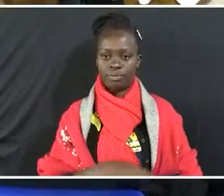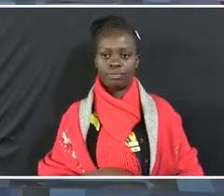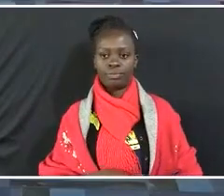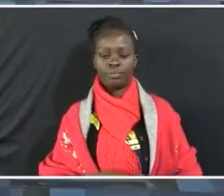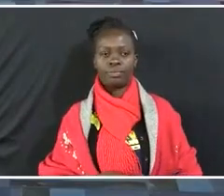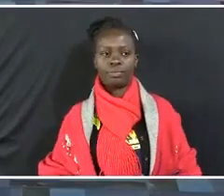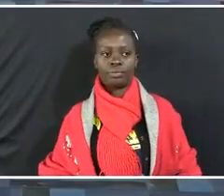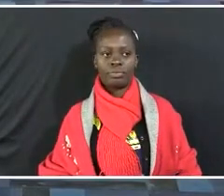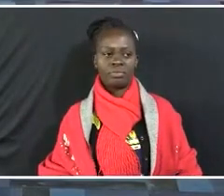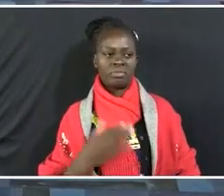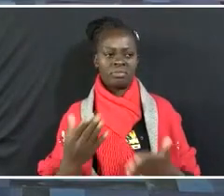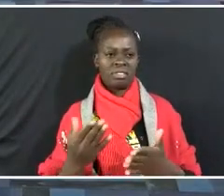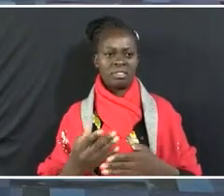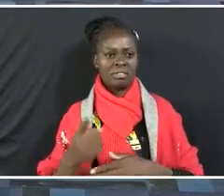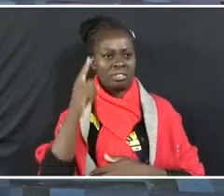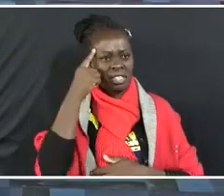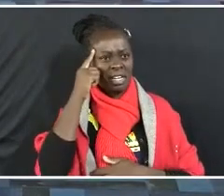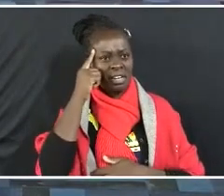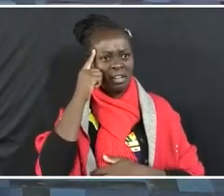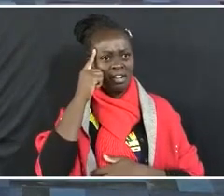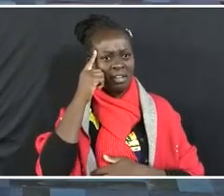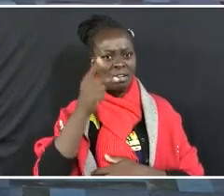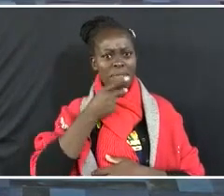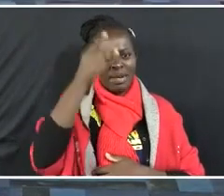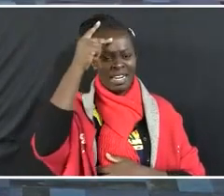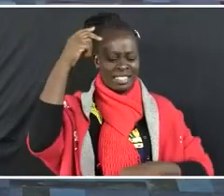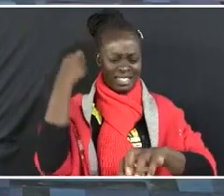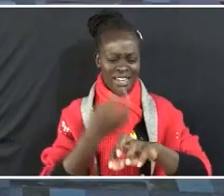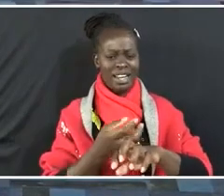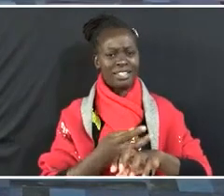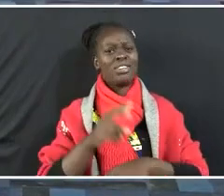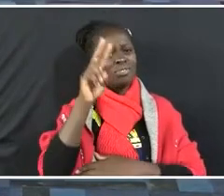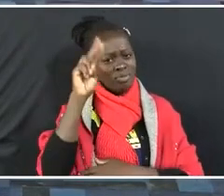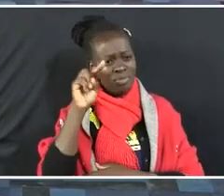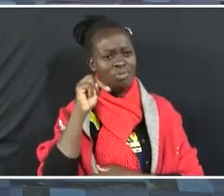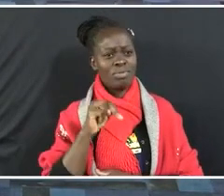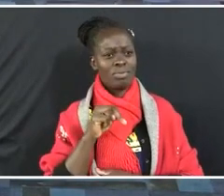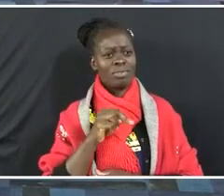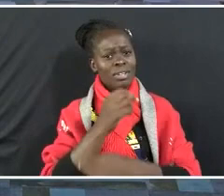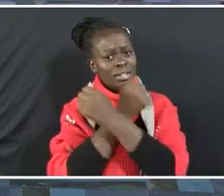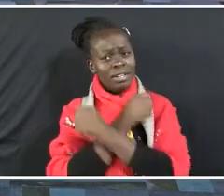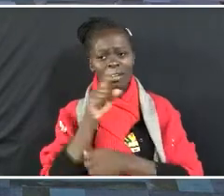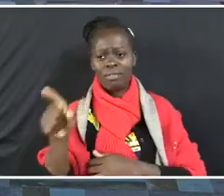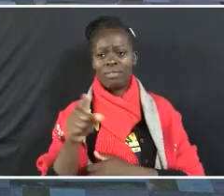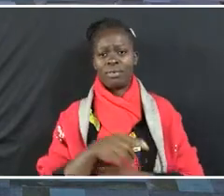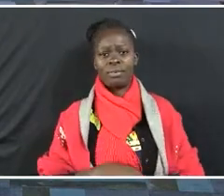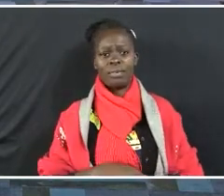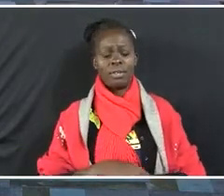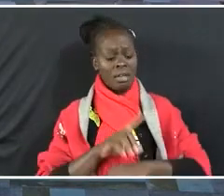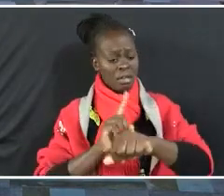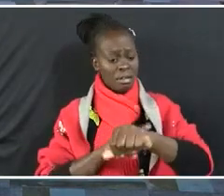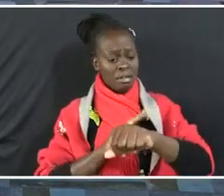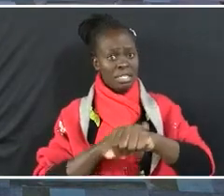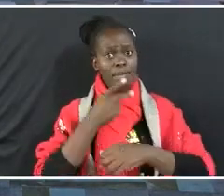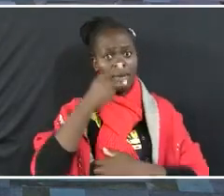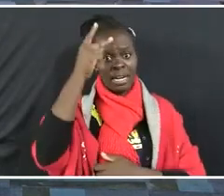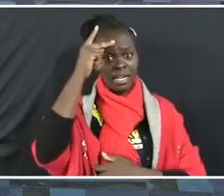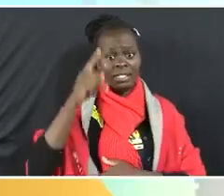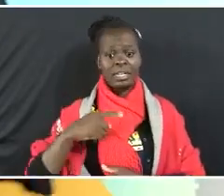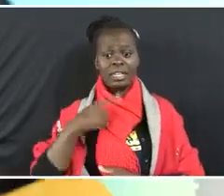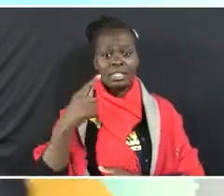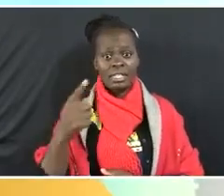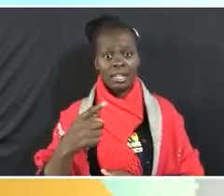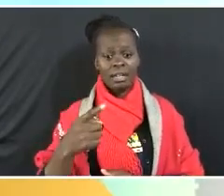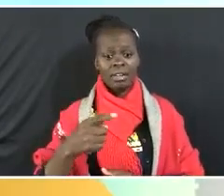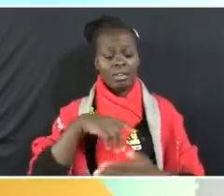I know here you're like, preacher, you're just trying to be relevant. No. When parents put curfew, I am telling you